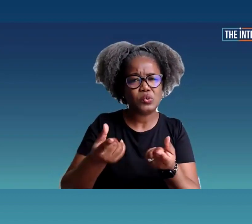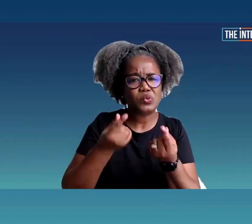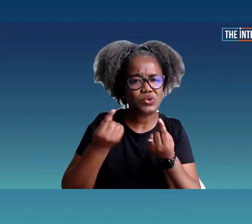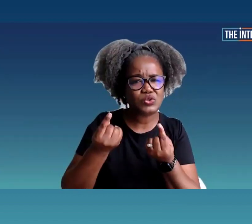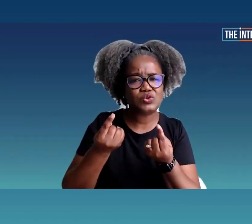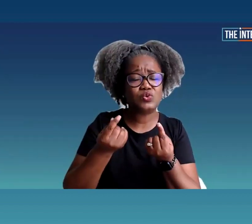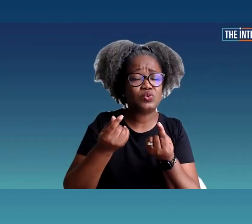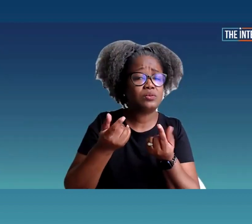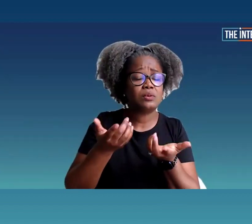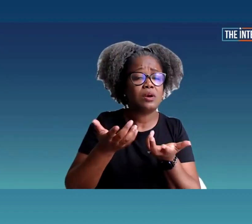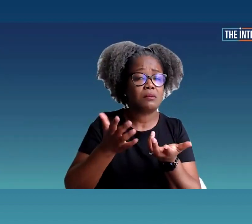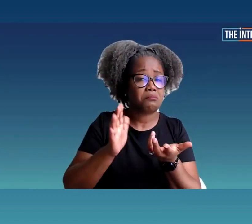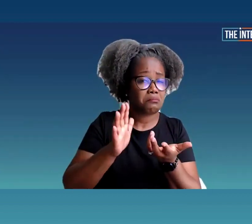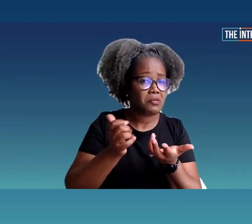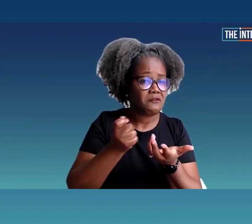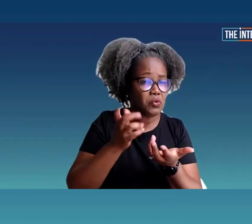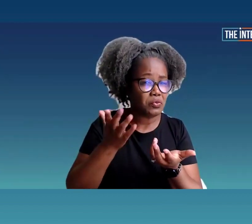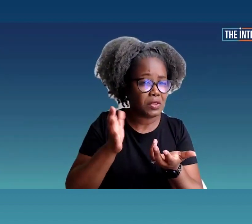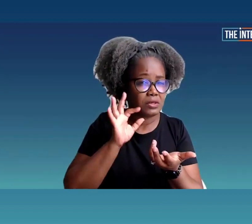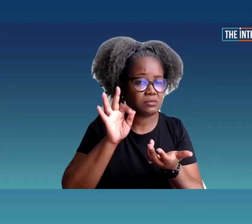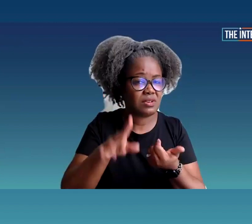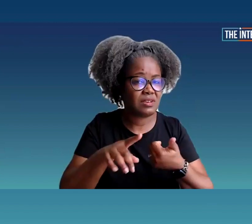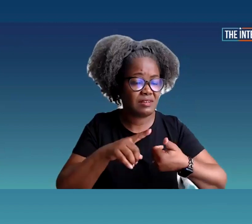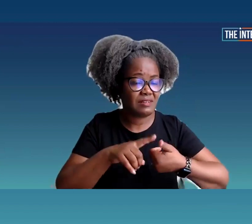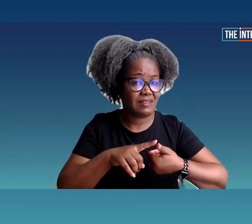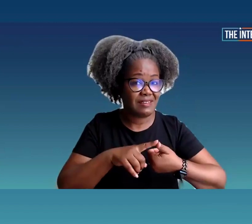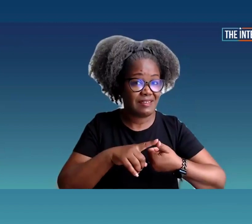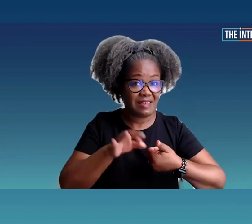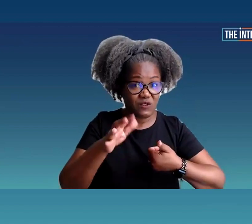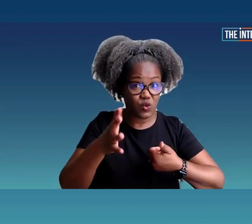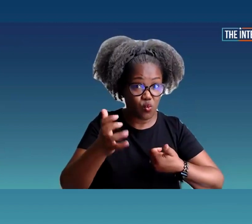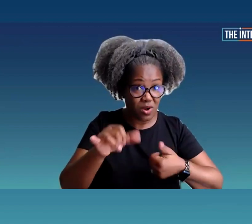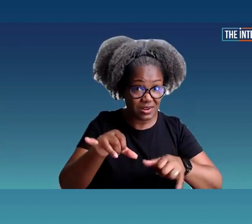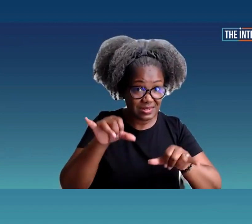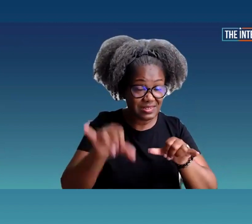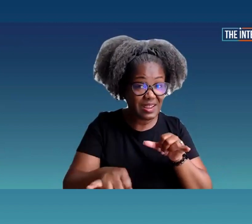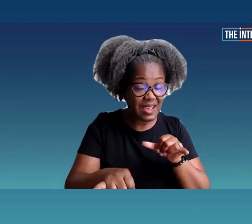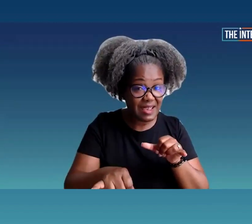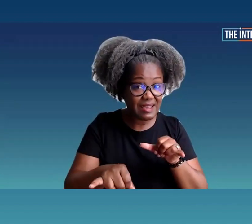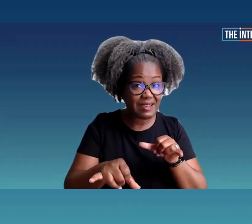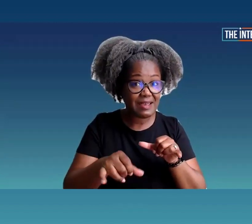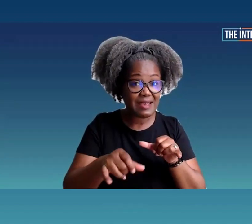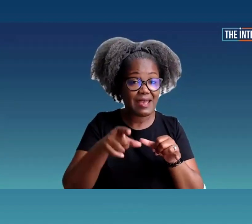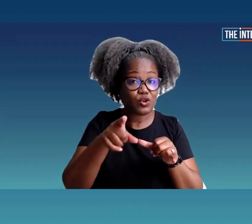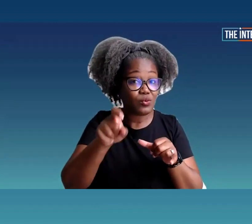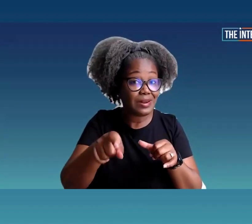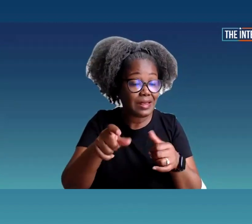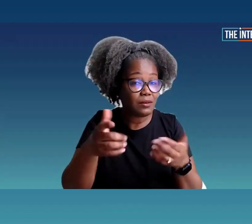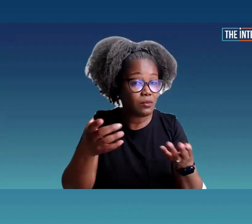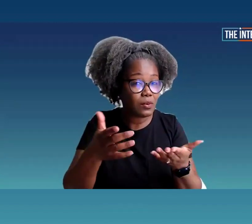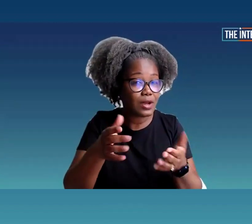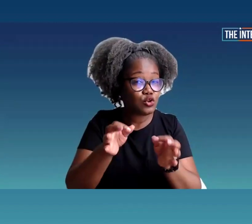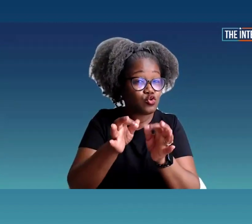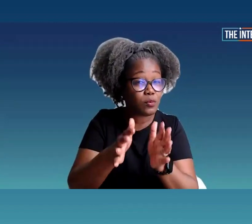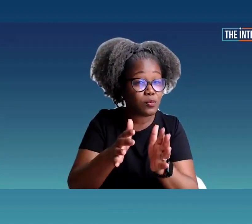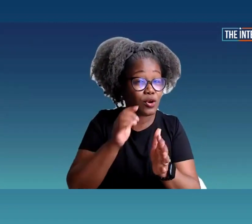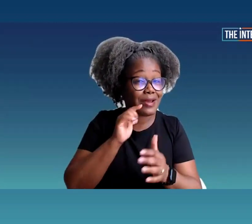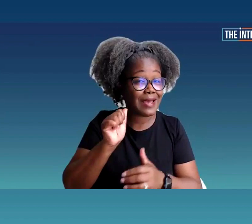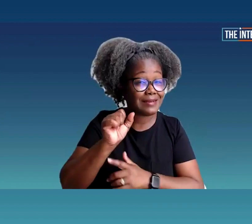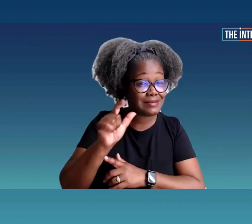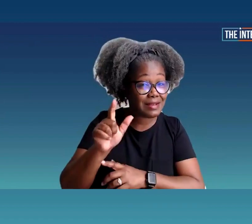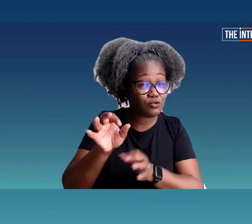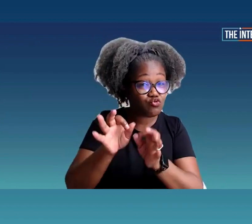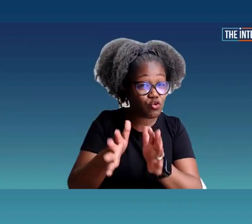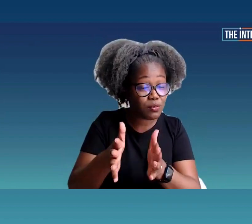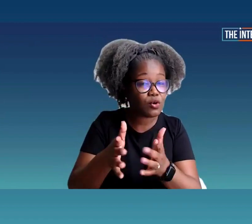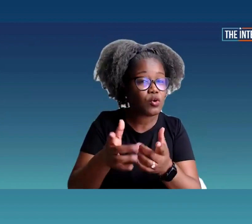room quickly as possible. And if you're on this intersection event today and you need an ASL interpreter, please make sure